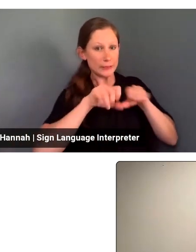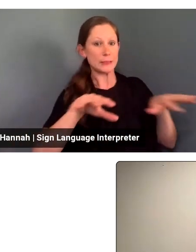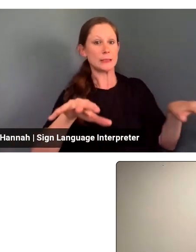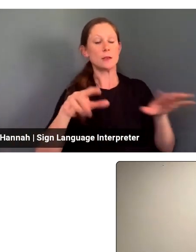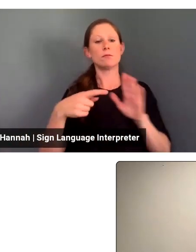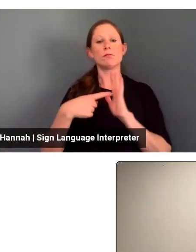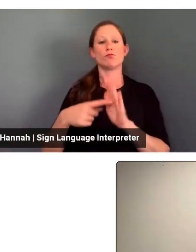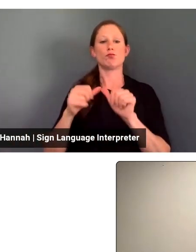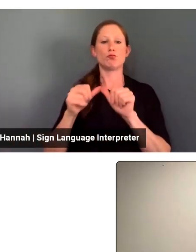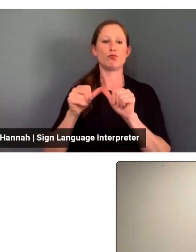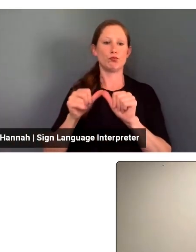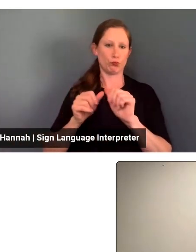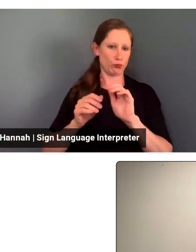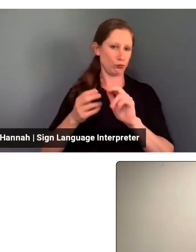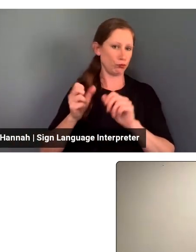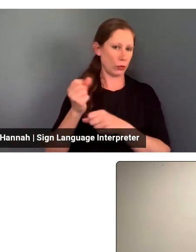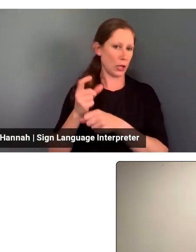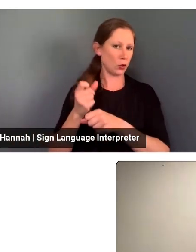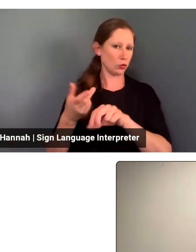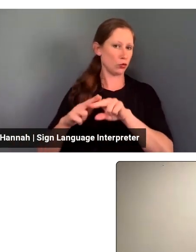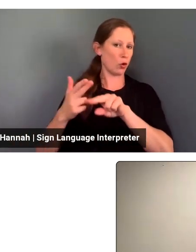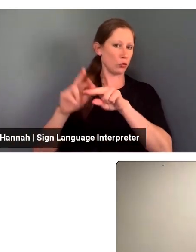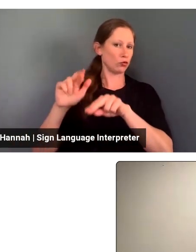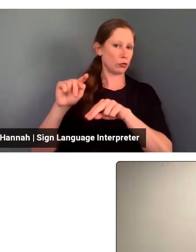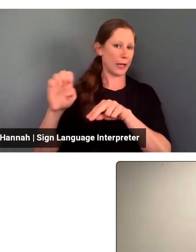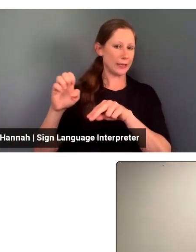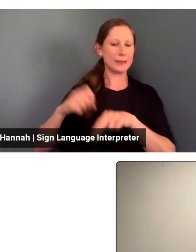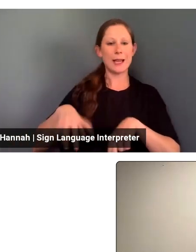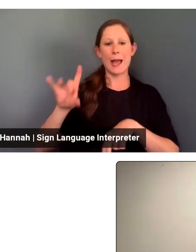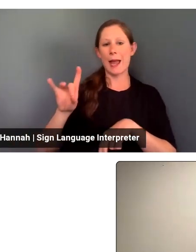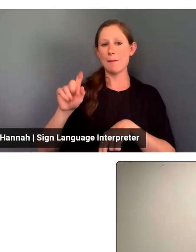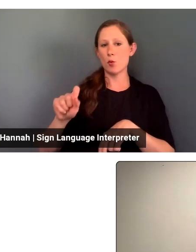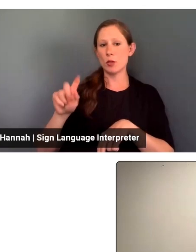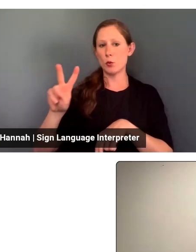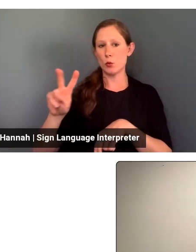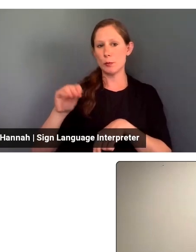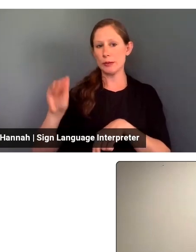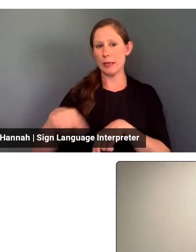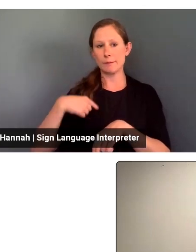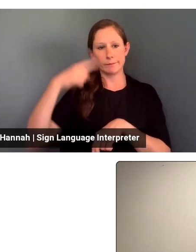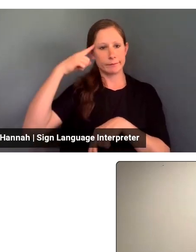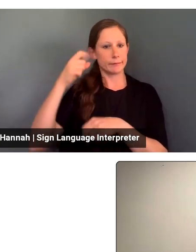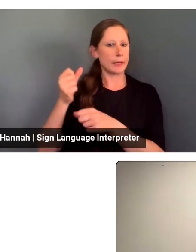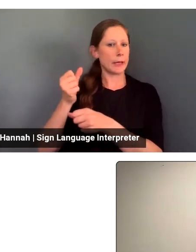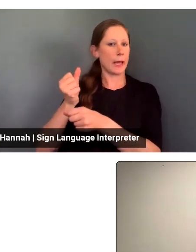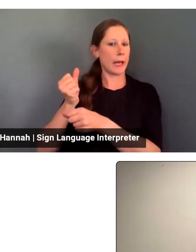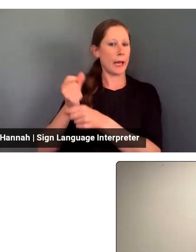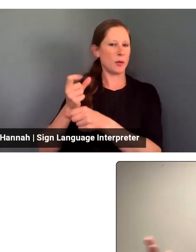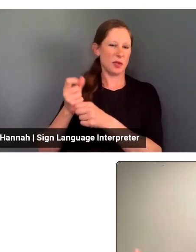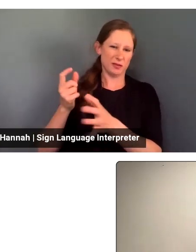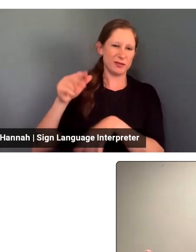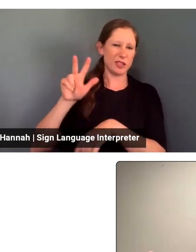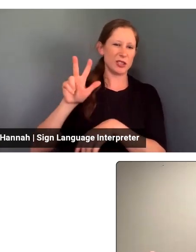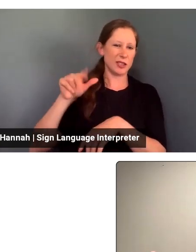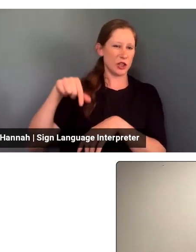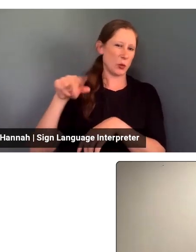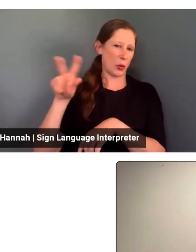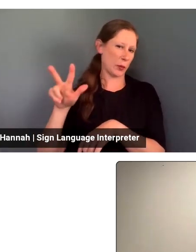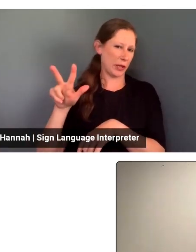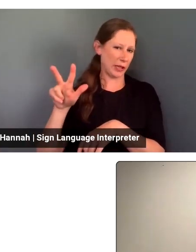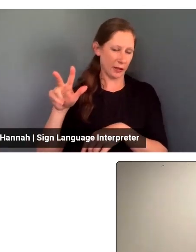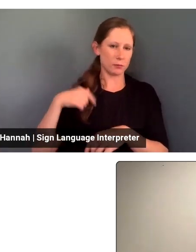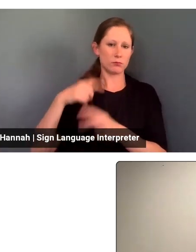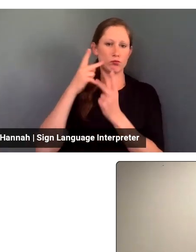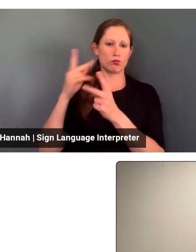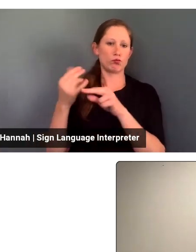annual growth rate. I think we landed at about 2.8% annualized growth in Q3. So we've kind of seen